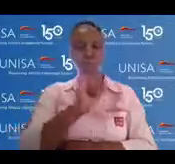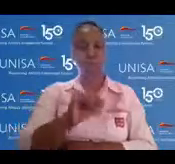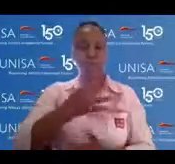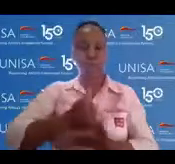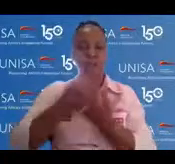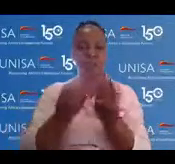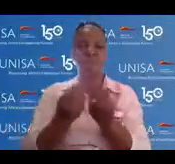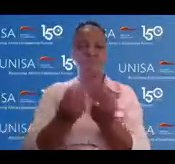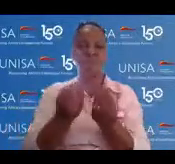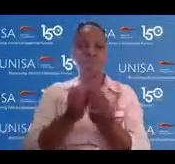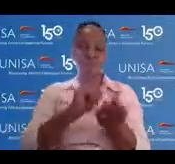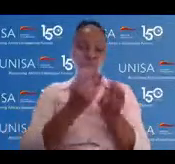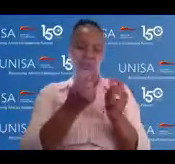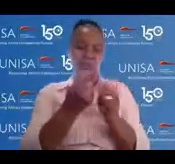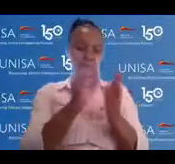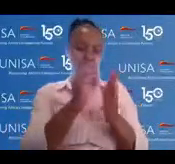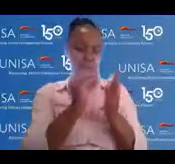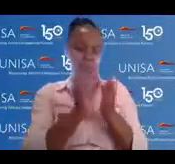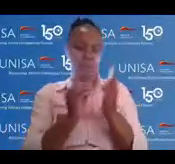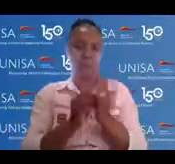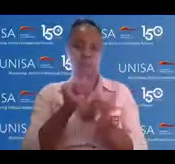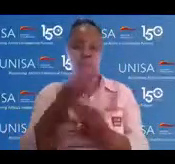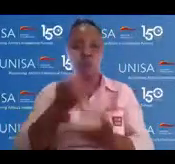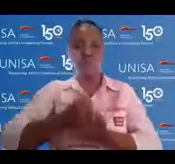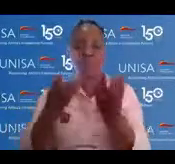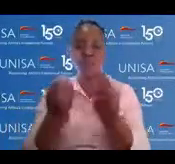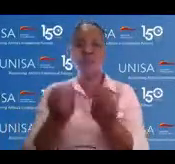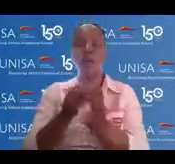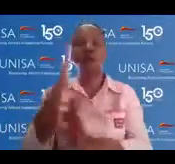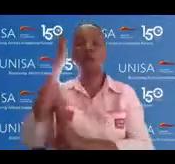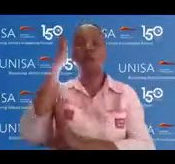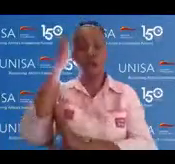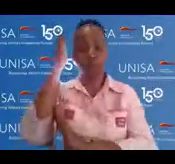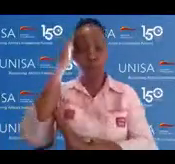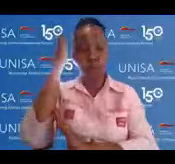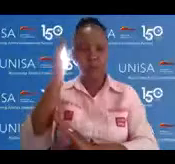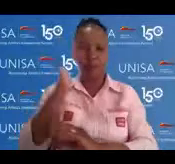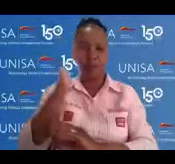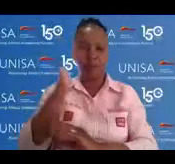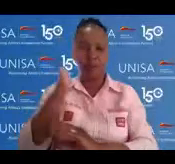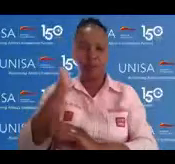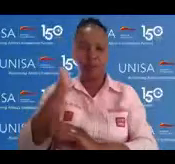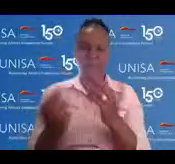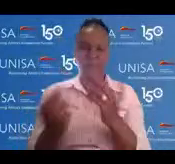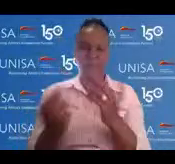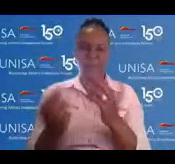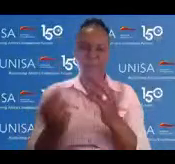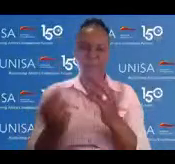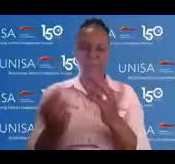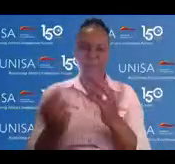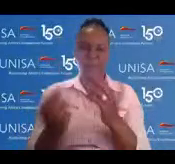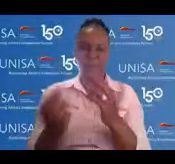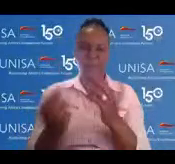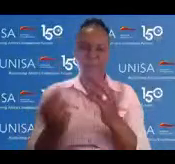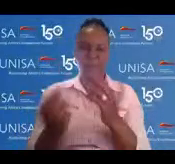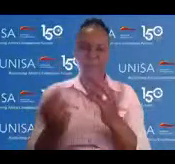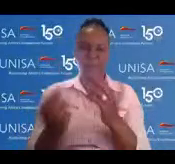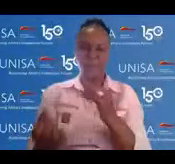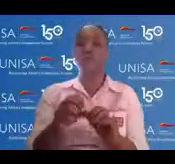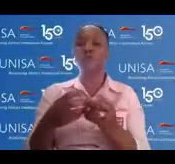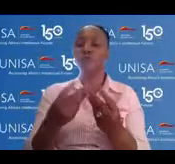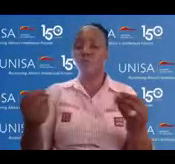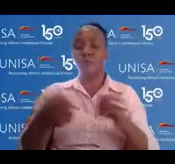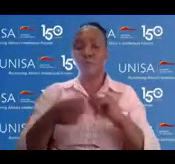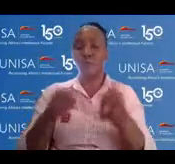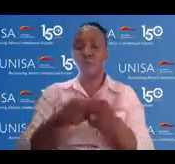in your device so that you know if something happens, this is how I fix that problem very quickly. Okay, so Moodle